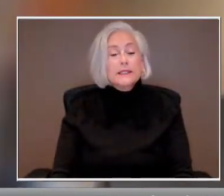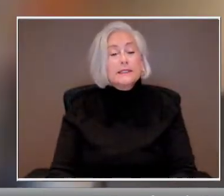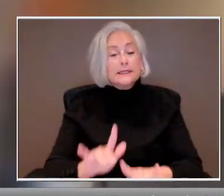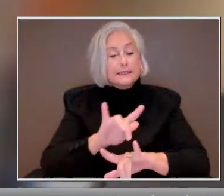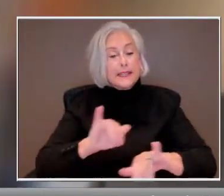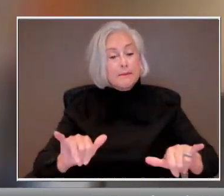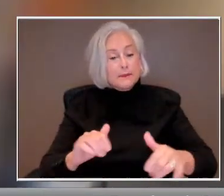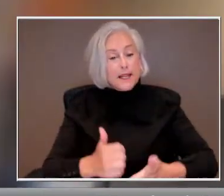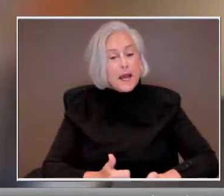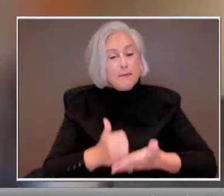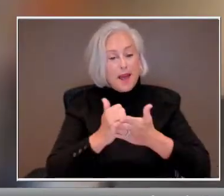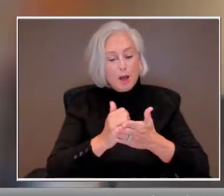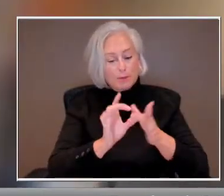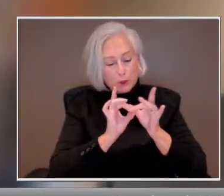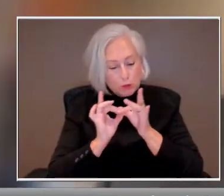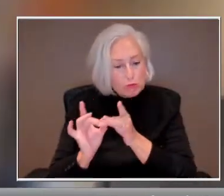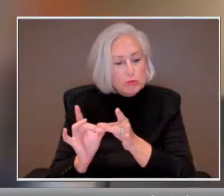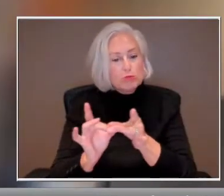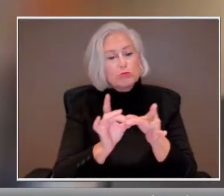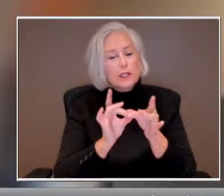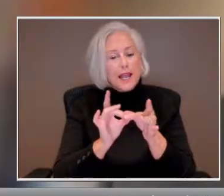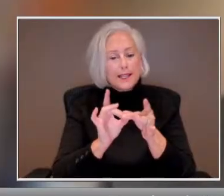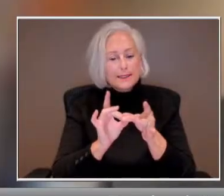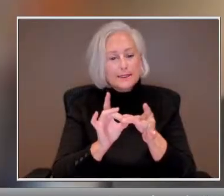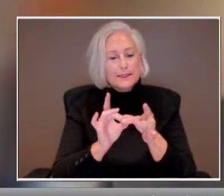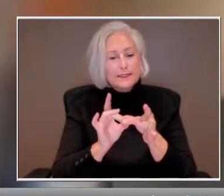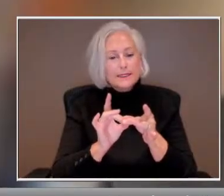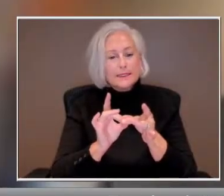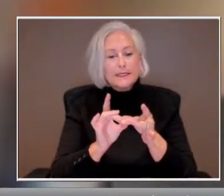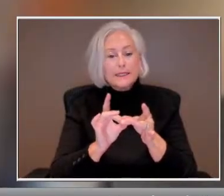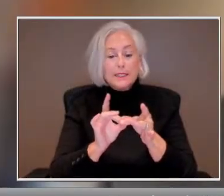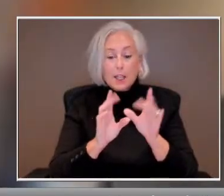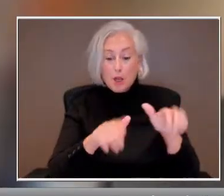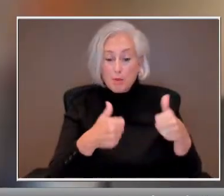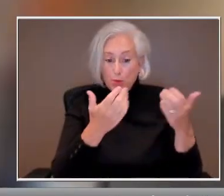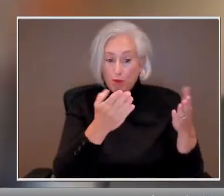connecting the team of providers and